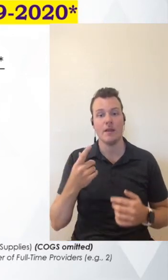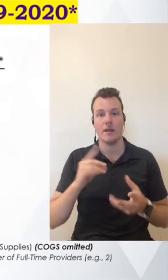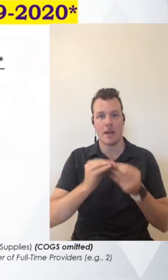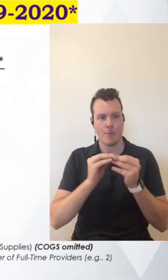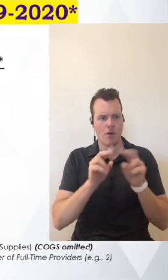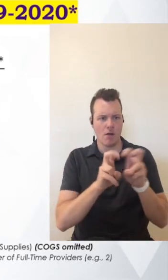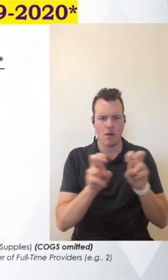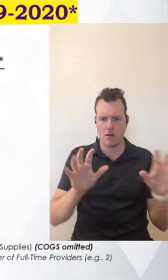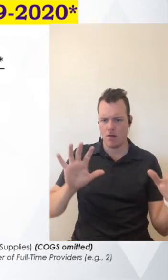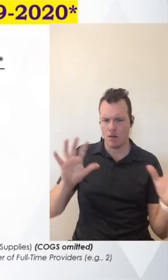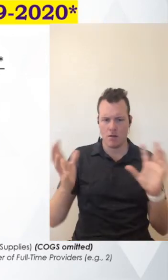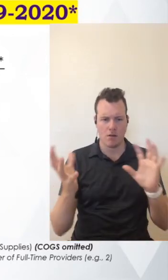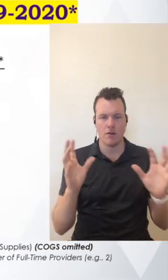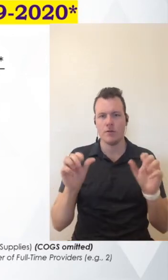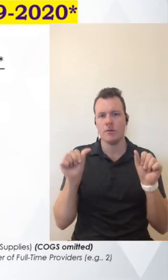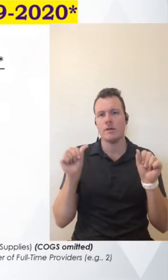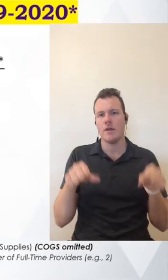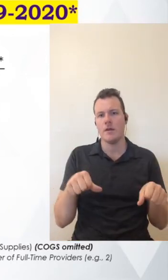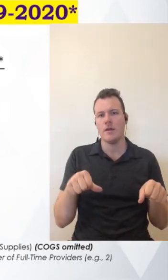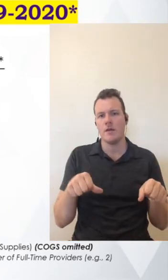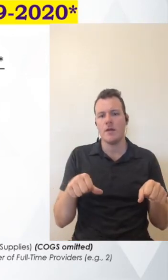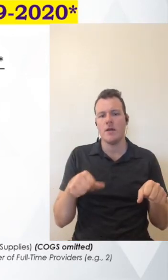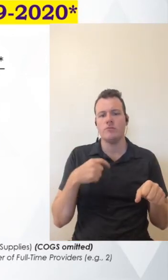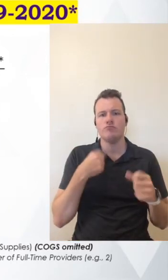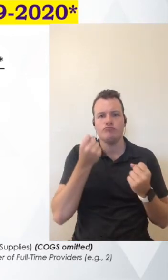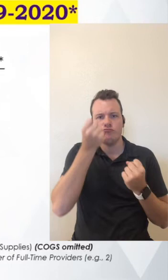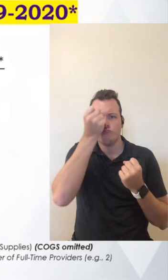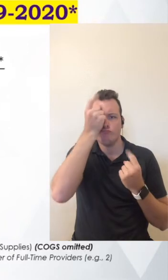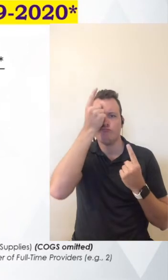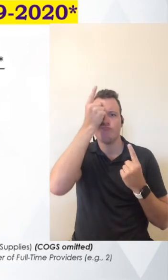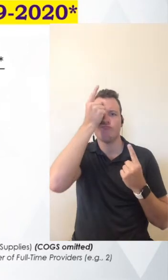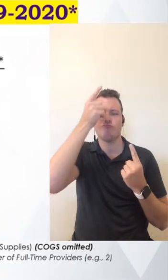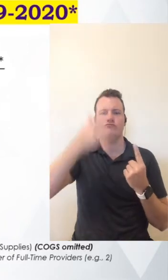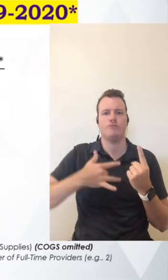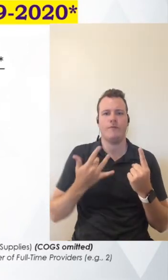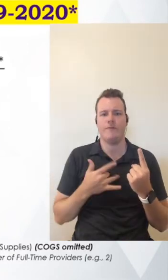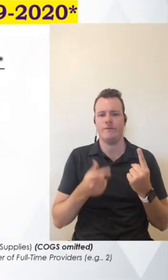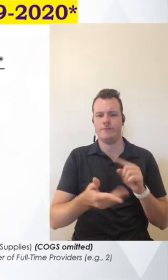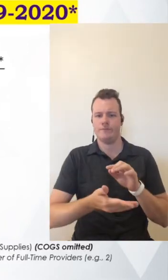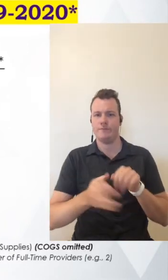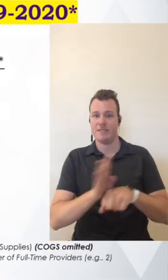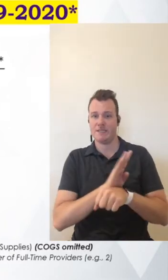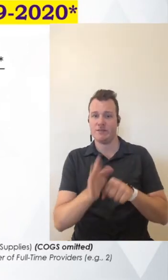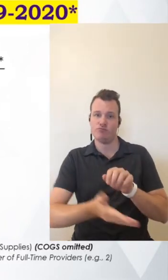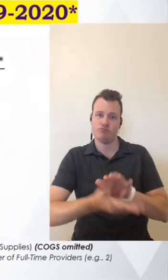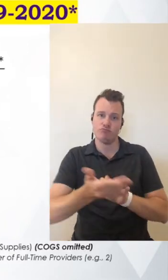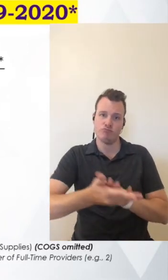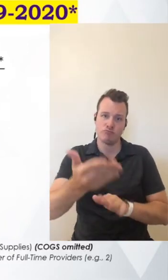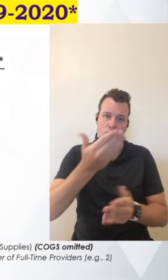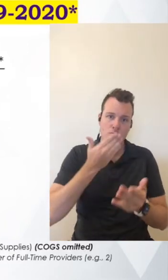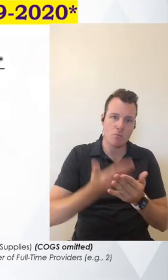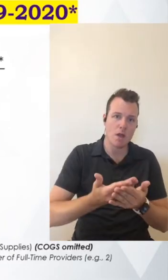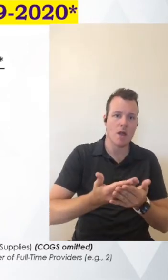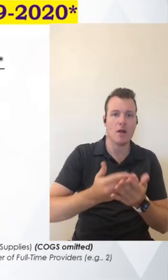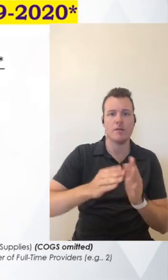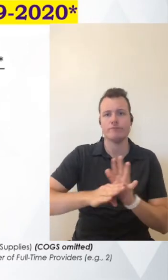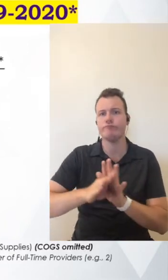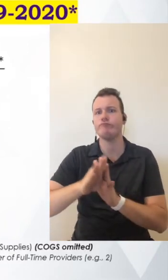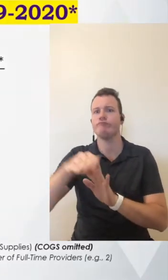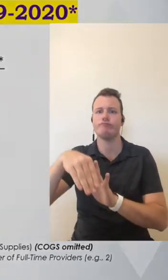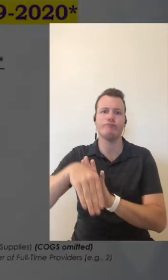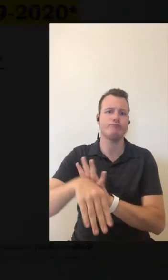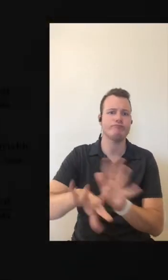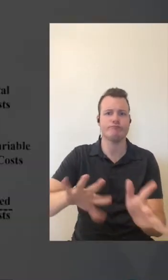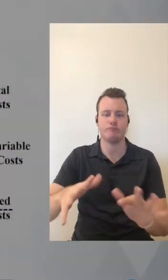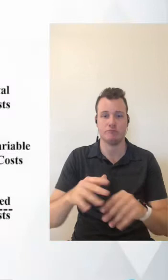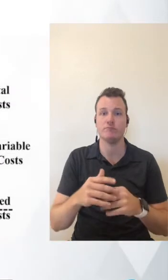way allows you to have a pulse of how your clinic is functioning, which is very, very critical. Next slide,